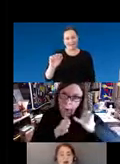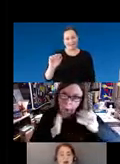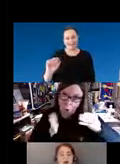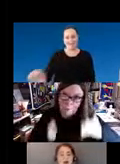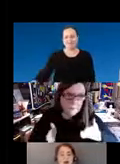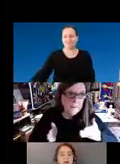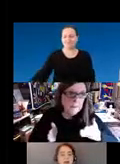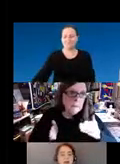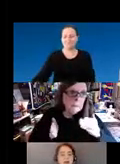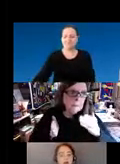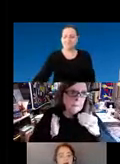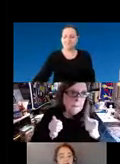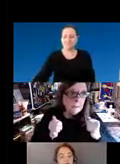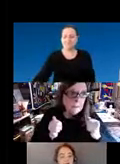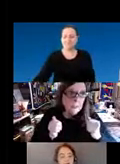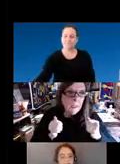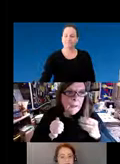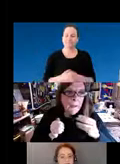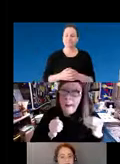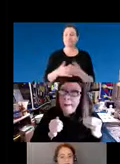I became a professional artist.